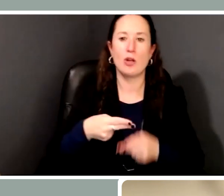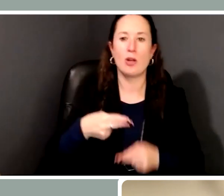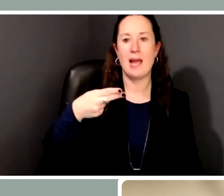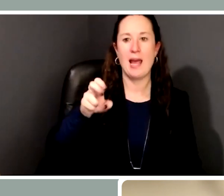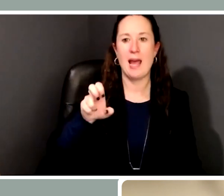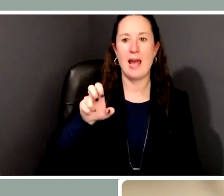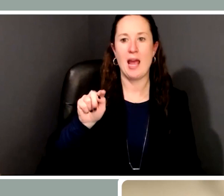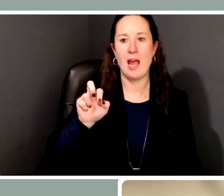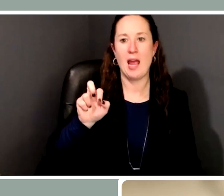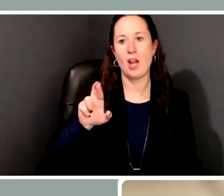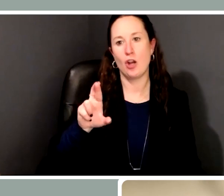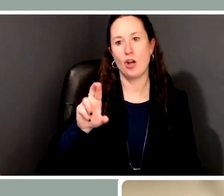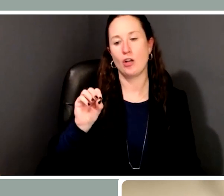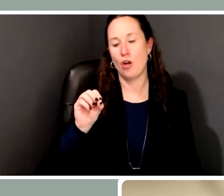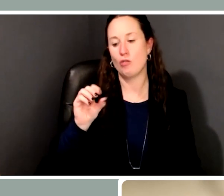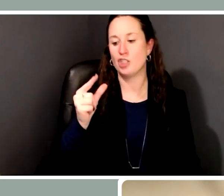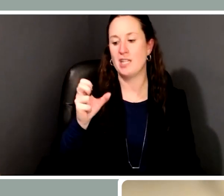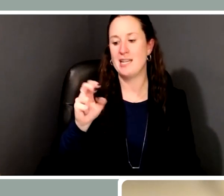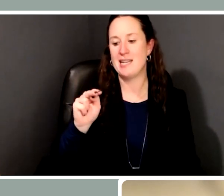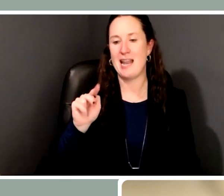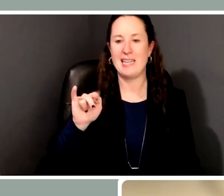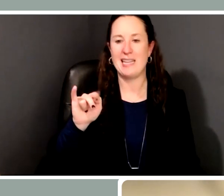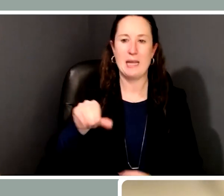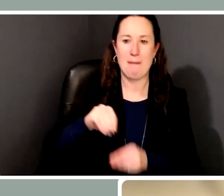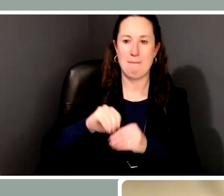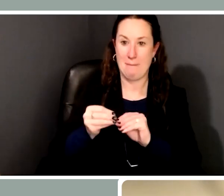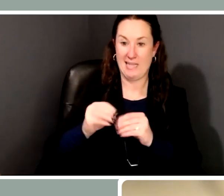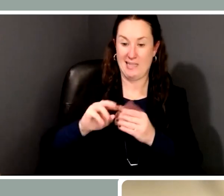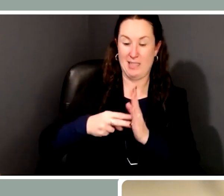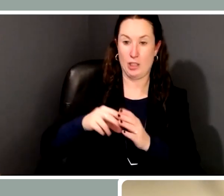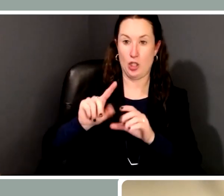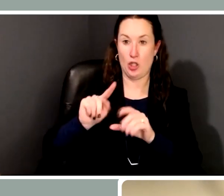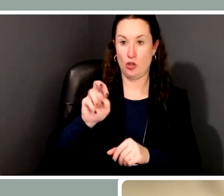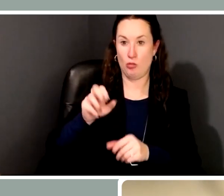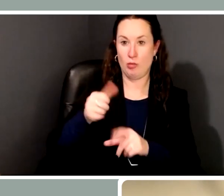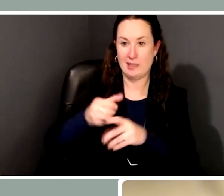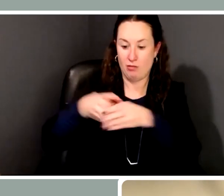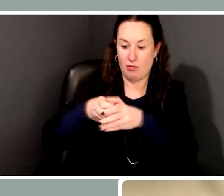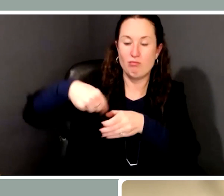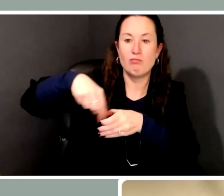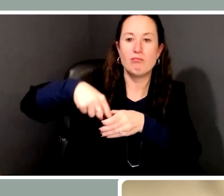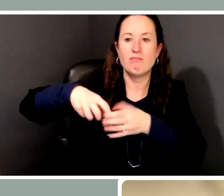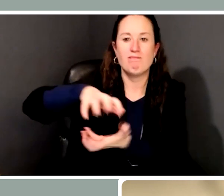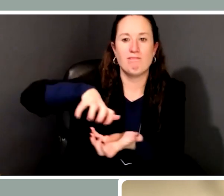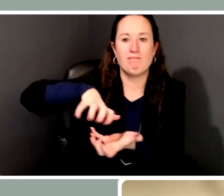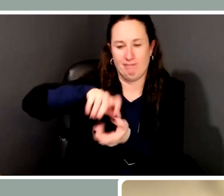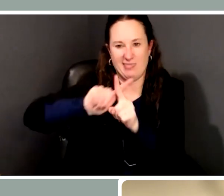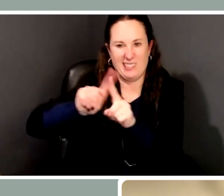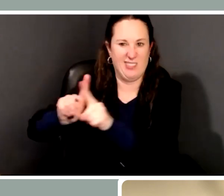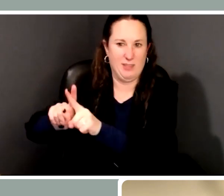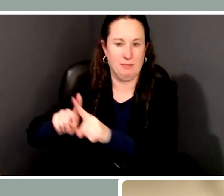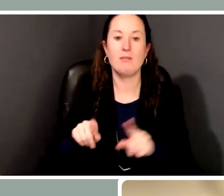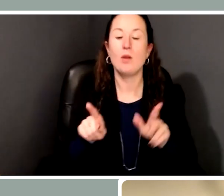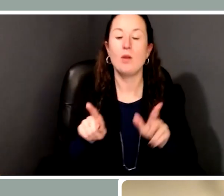tumor. The other thing is, the way that we're visualizing this on scans are not perfect